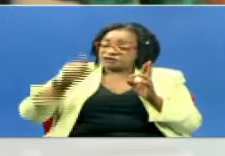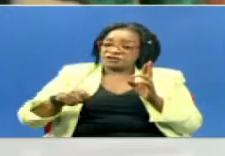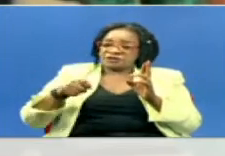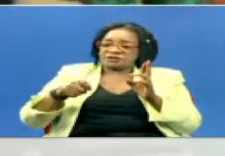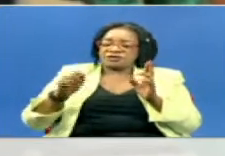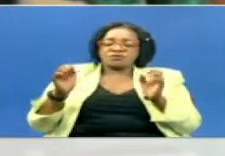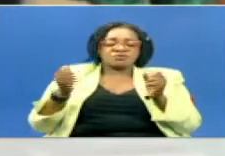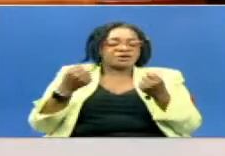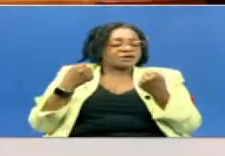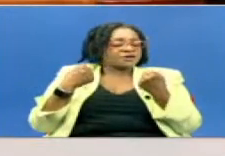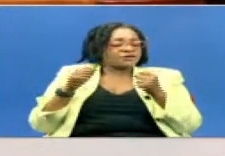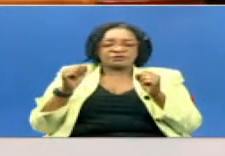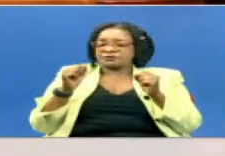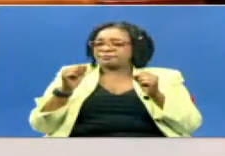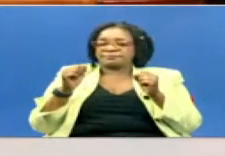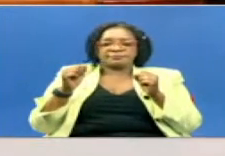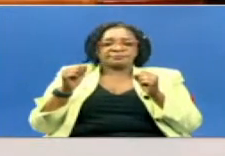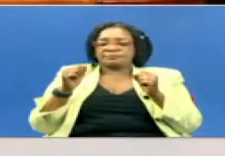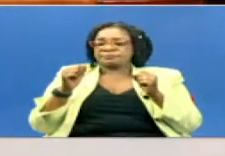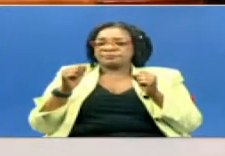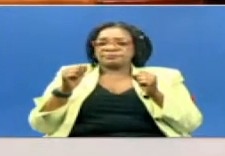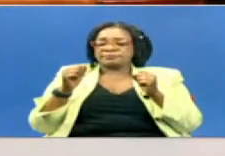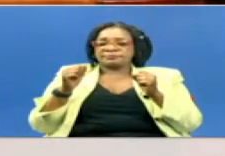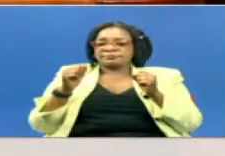cannot actually, Zainab,